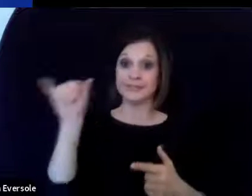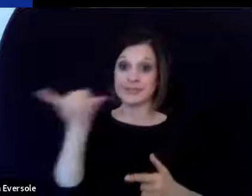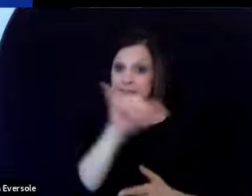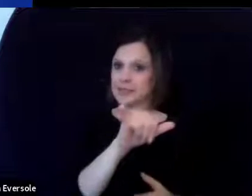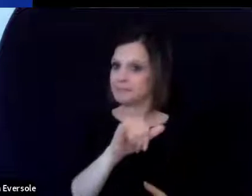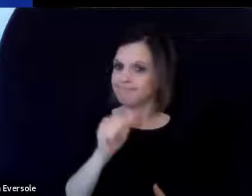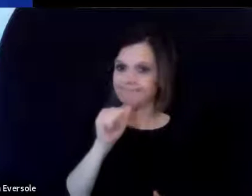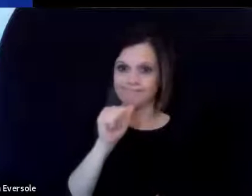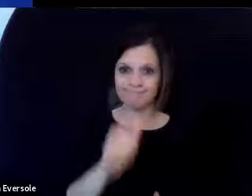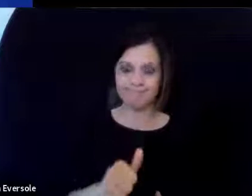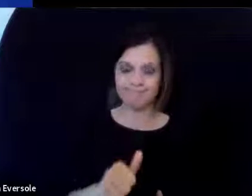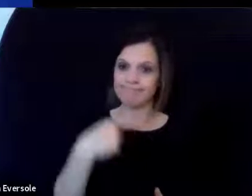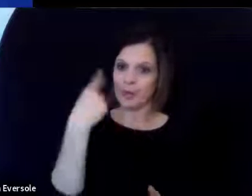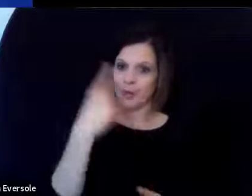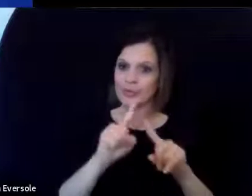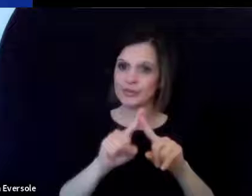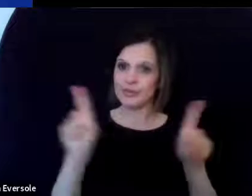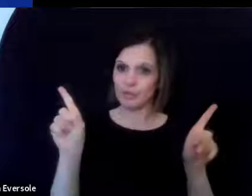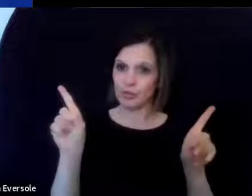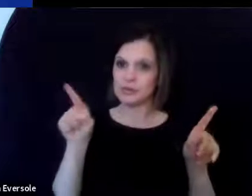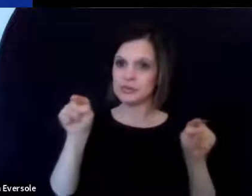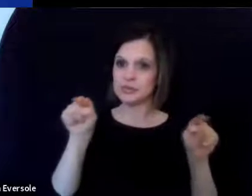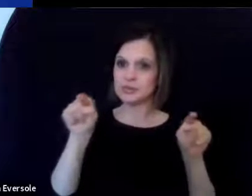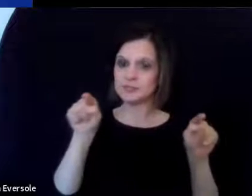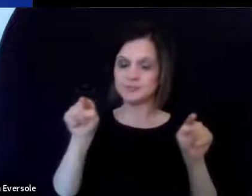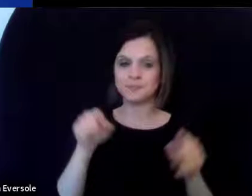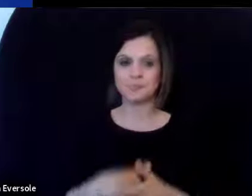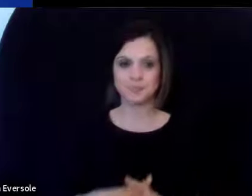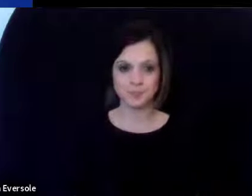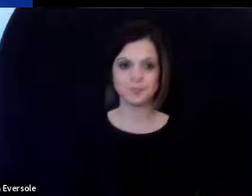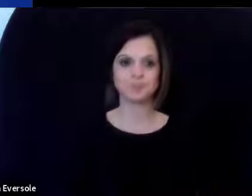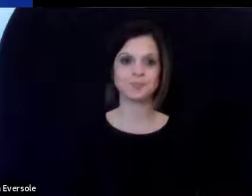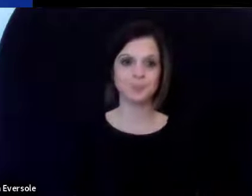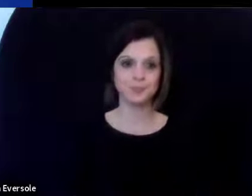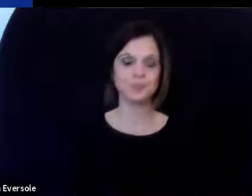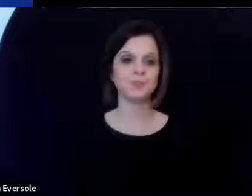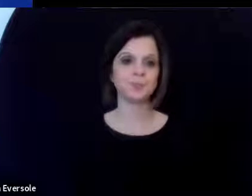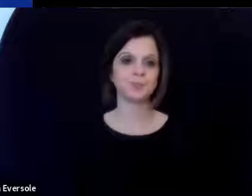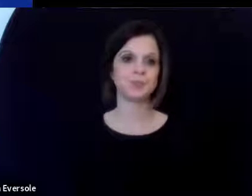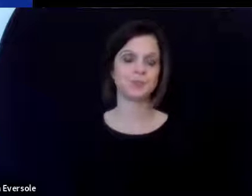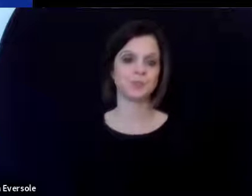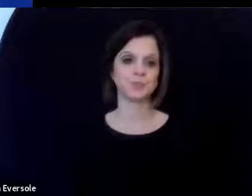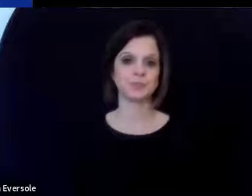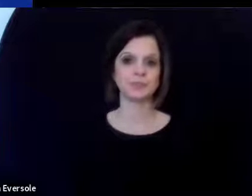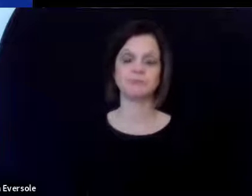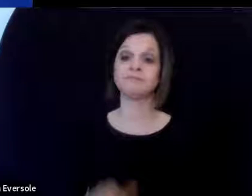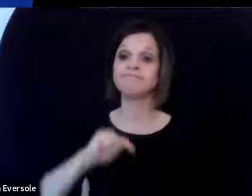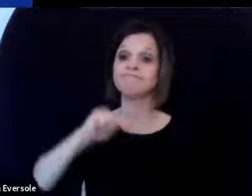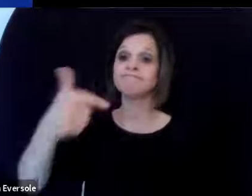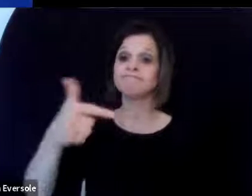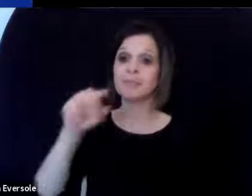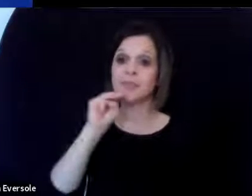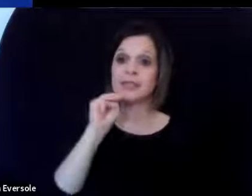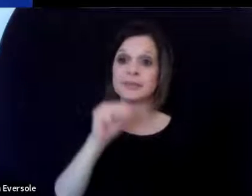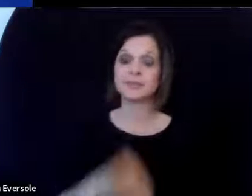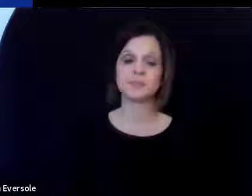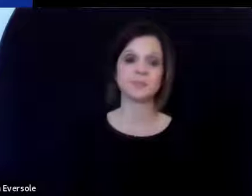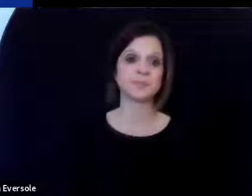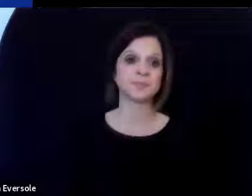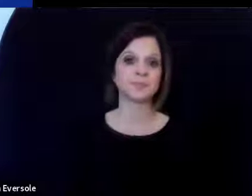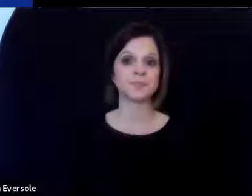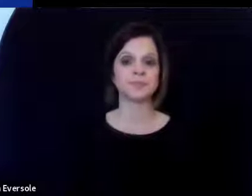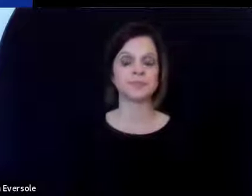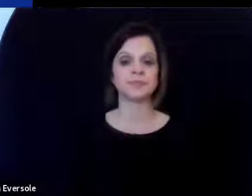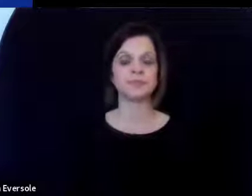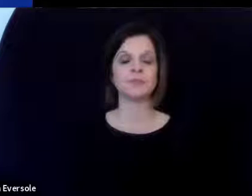the outside. So there is an asymmetry between the two outer ears. Megan, please. Thank you. Now